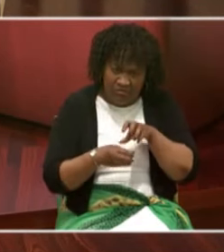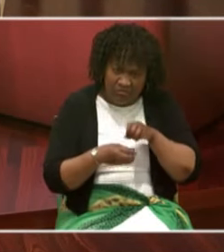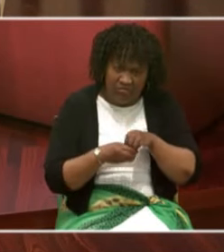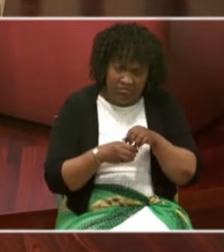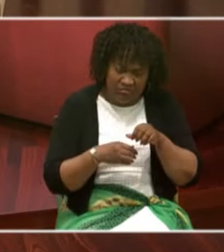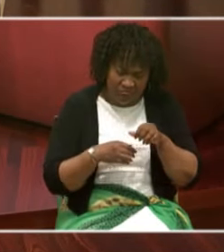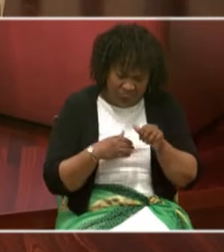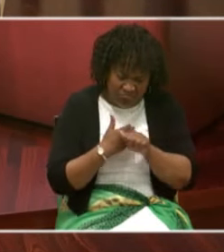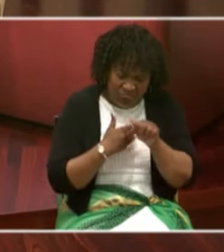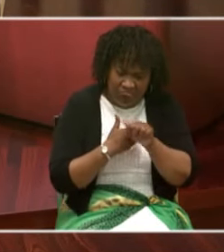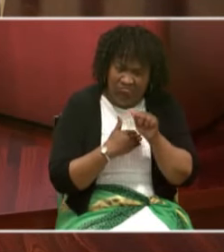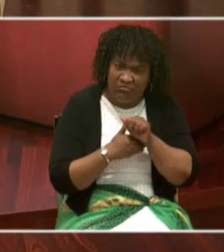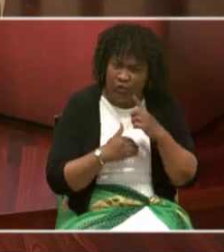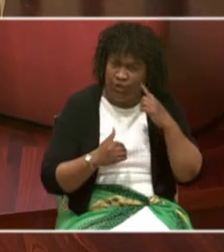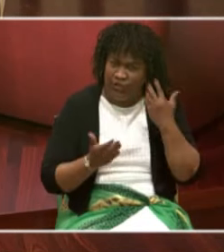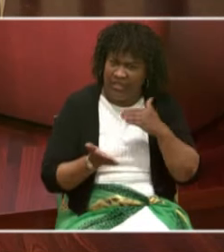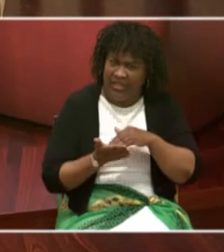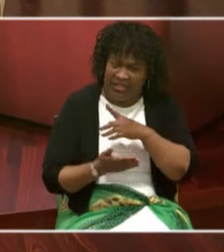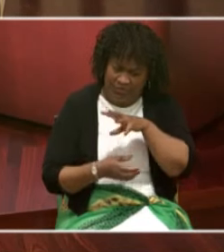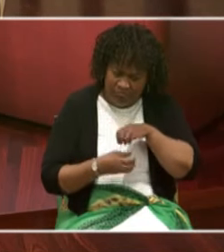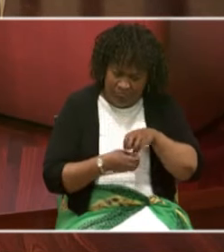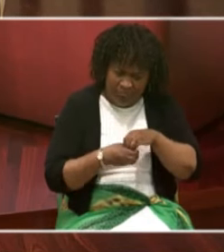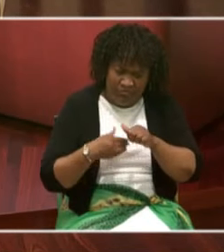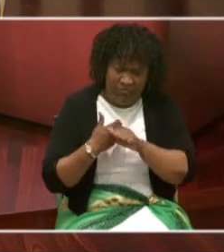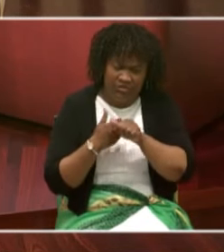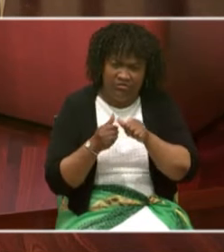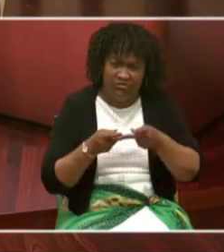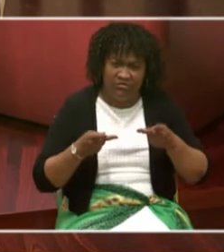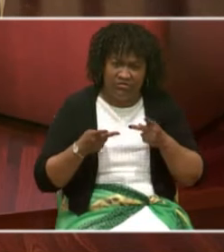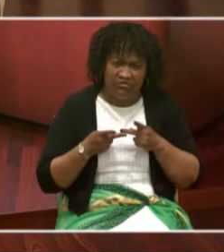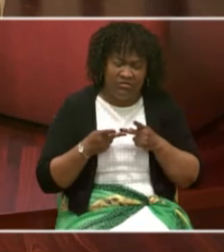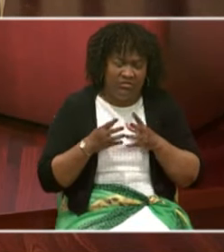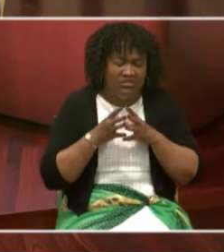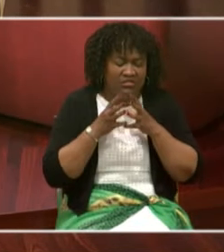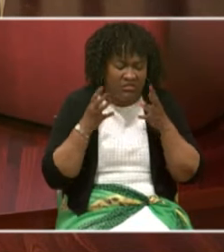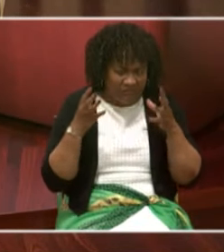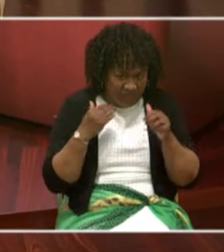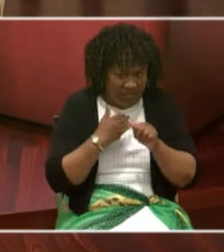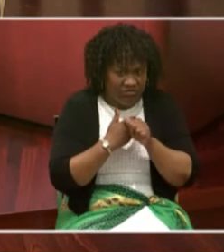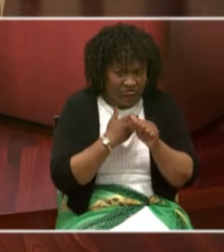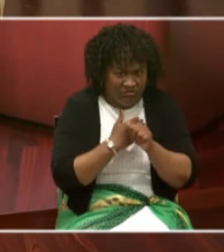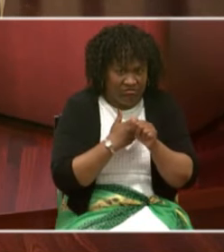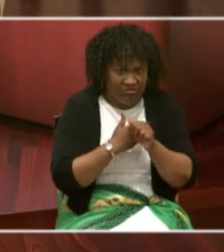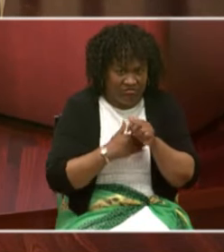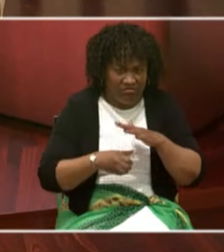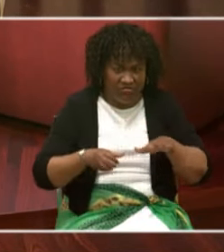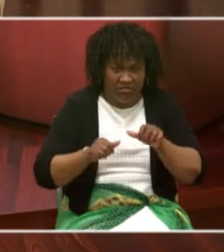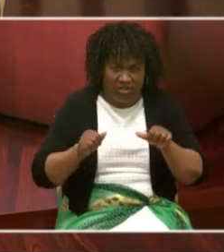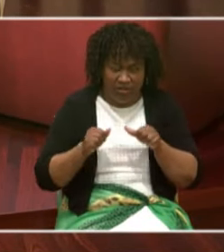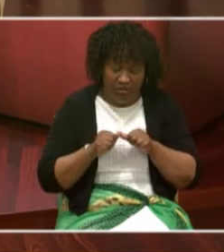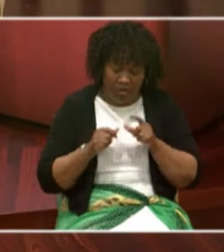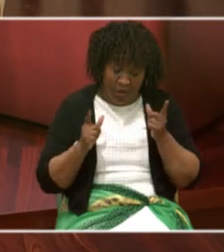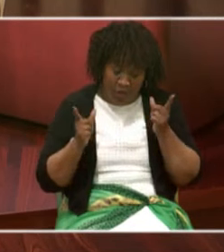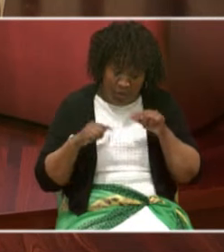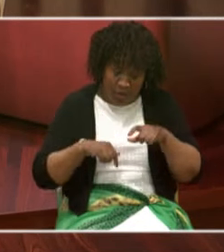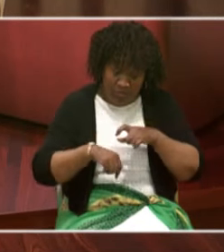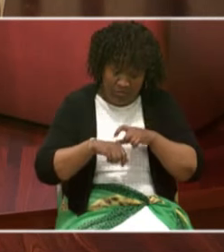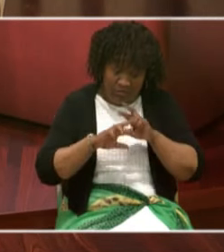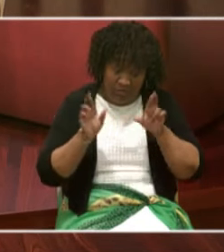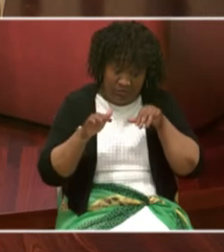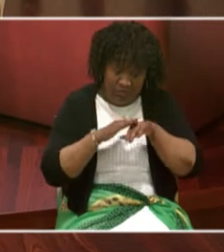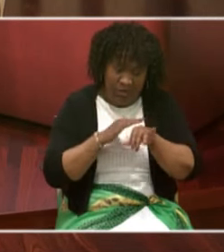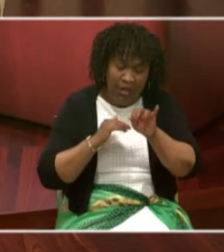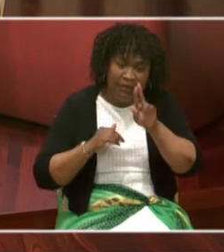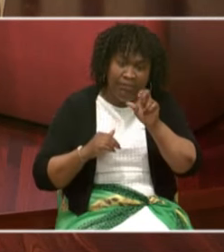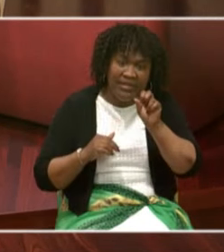So when I said being maladjusted, you have to be maladjusted to the wrongs, to the evil, to the injustice around